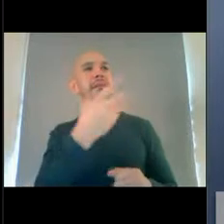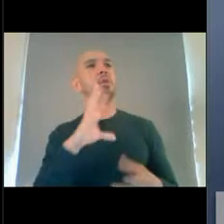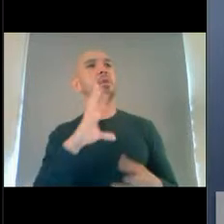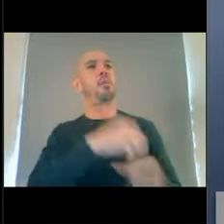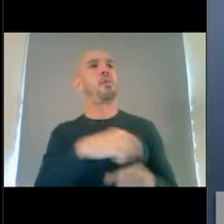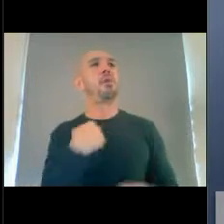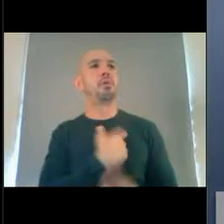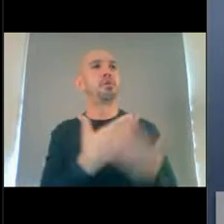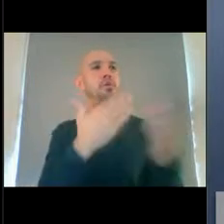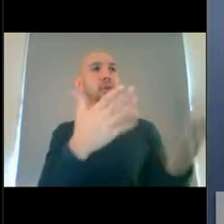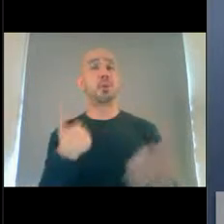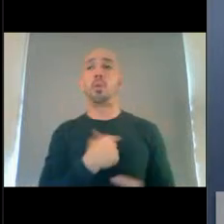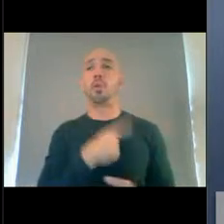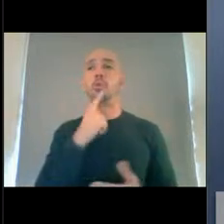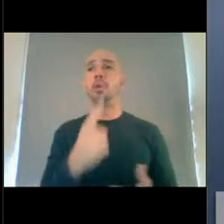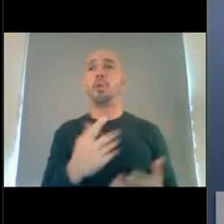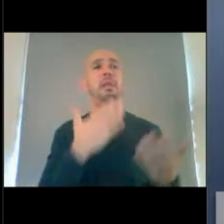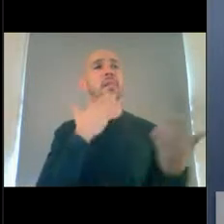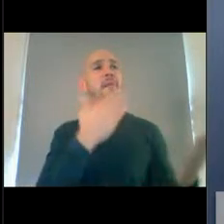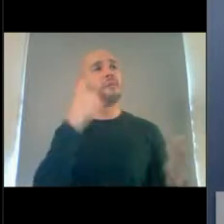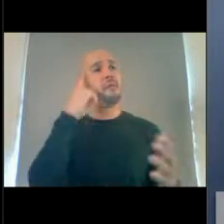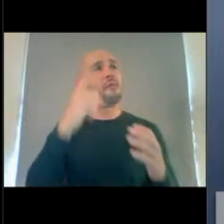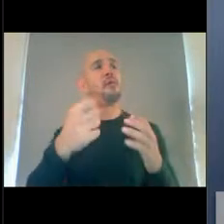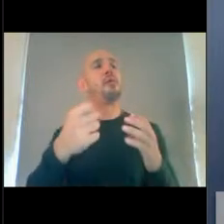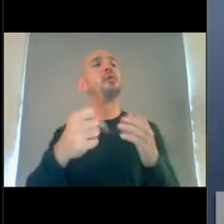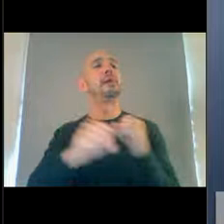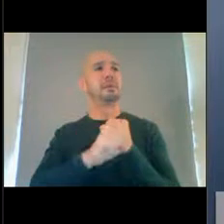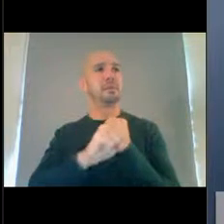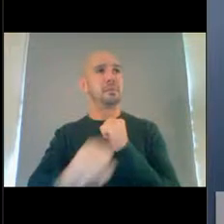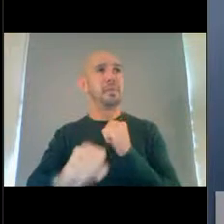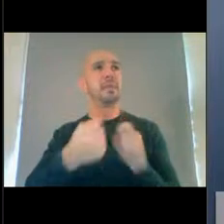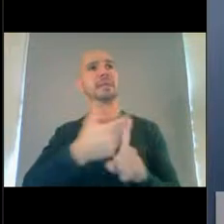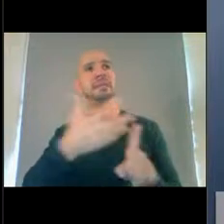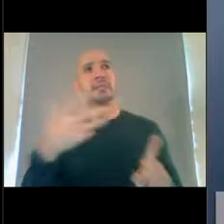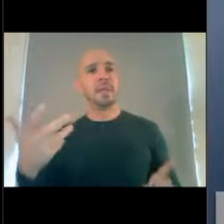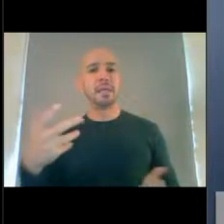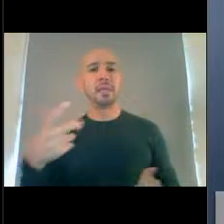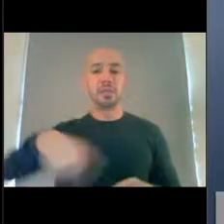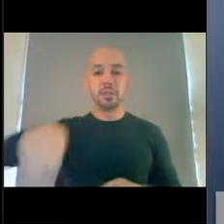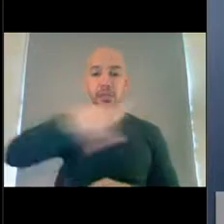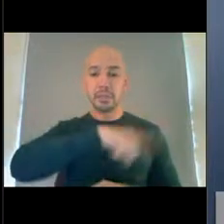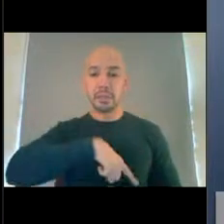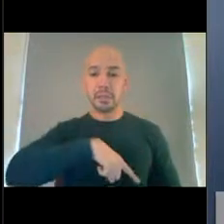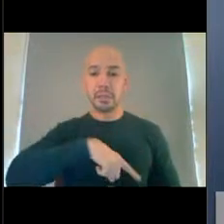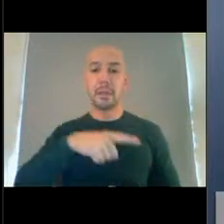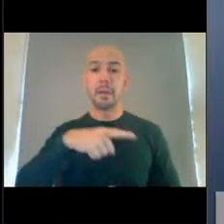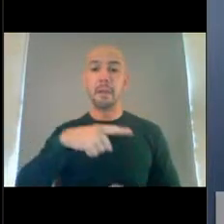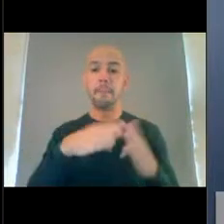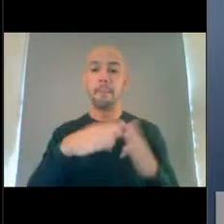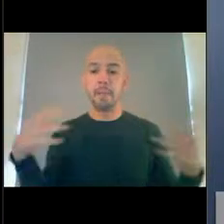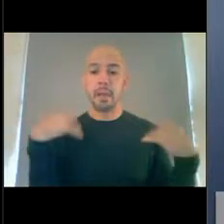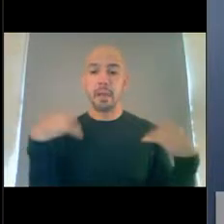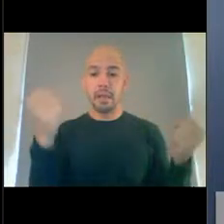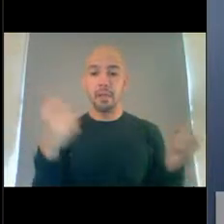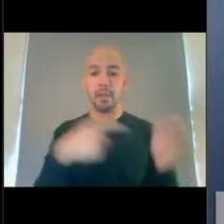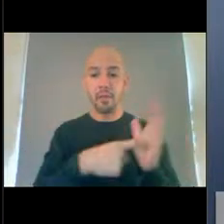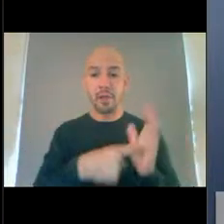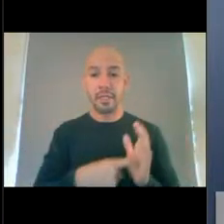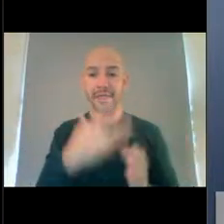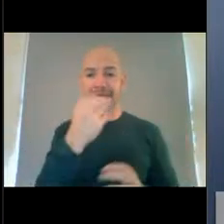thankful for the expansion of the public health criteria to include the safety and air quality considerations and to see this language added to